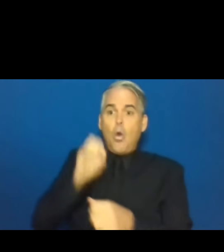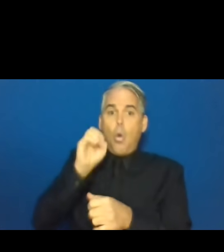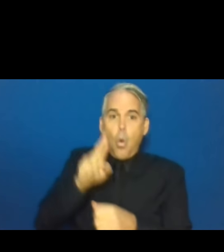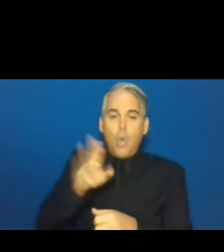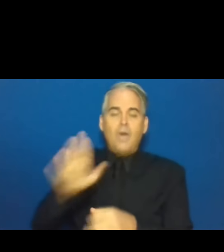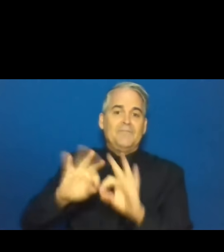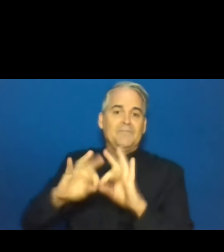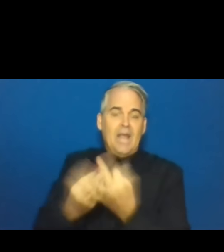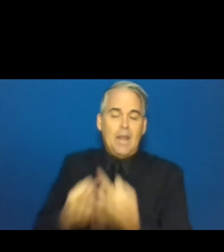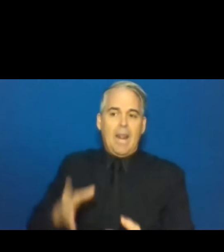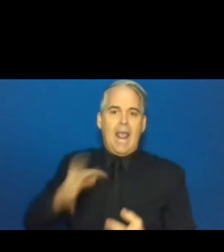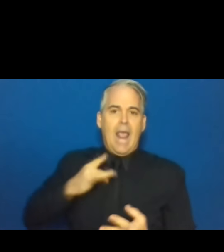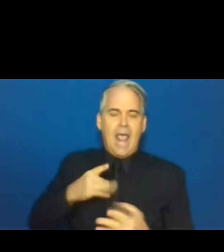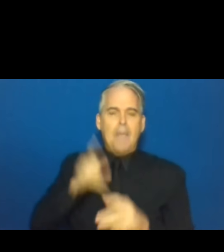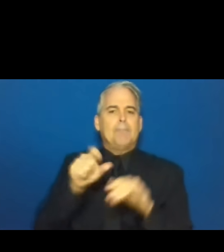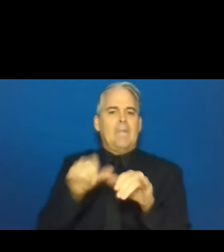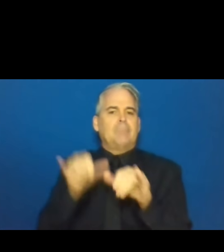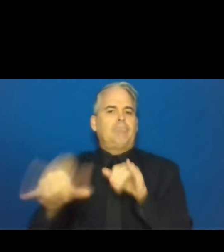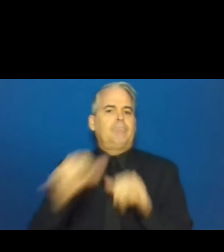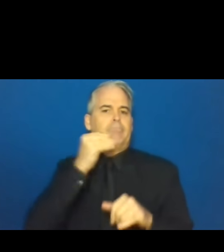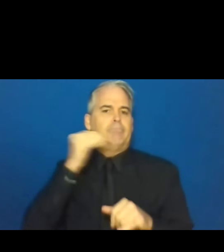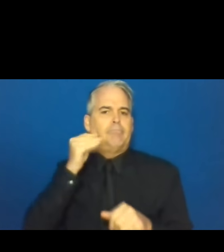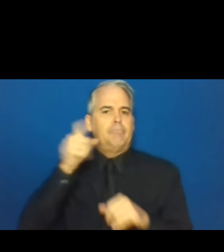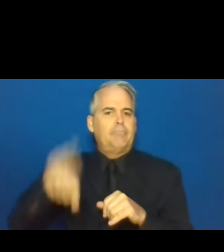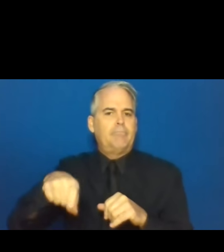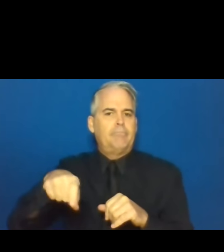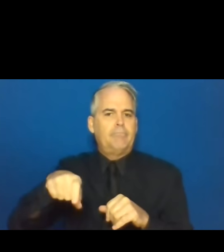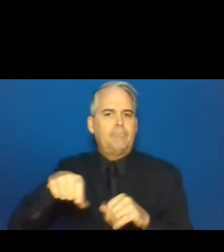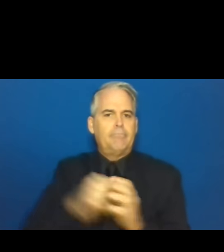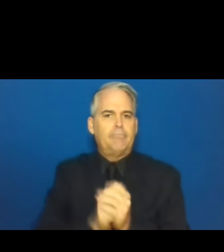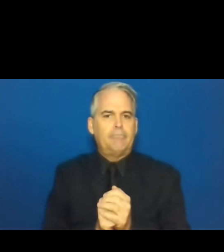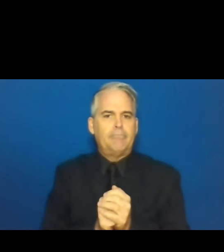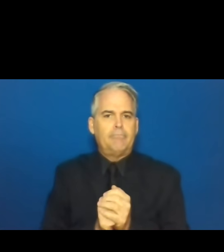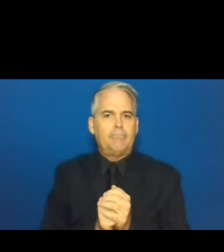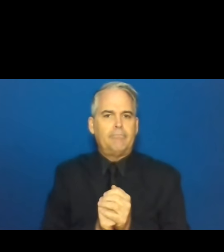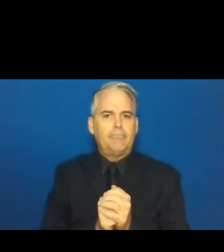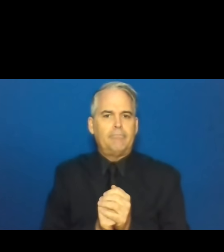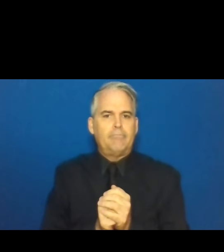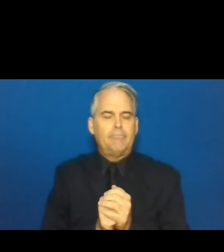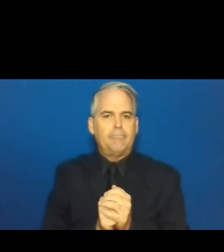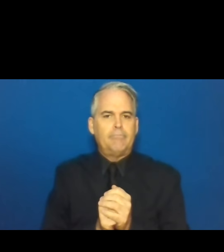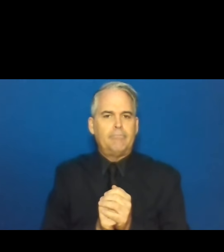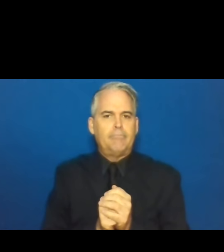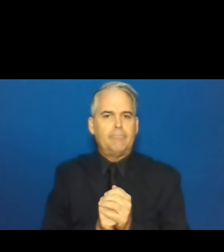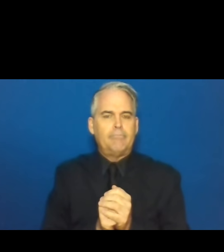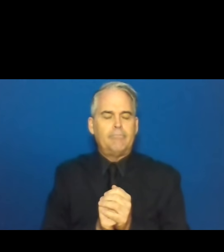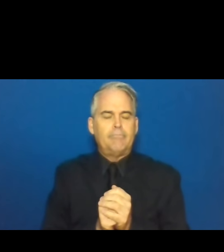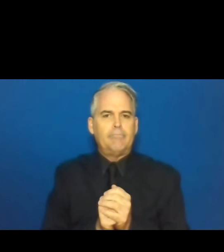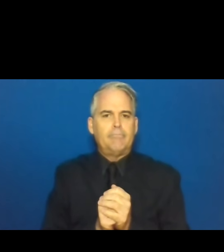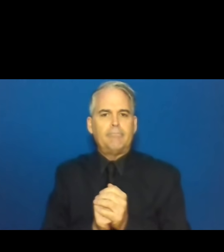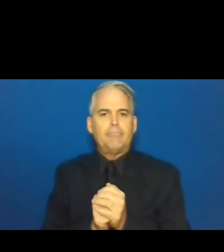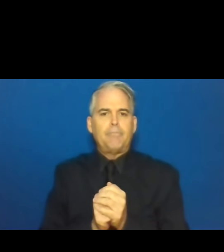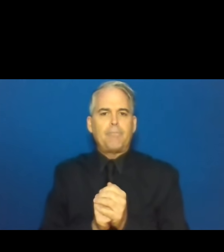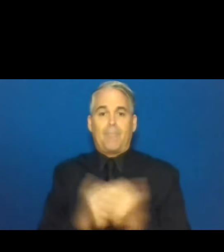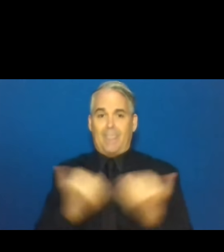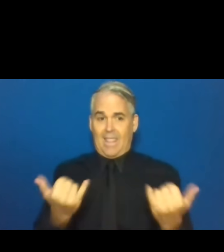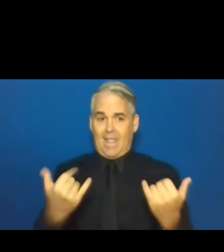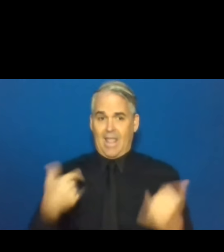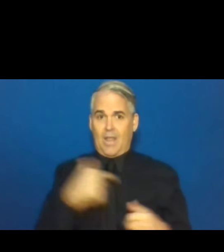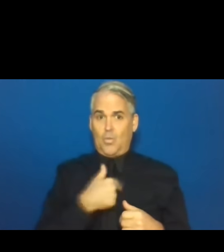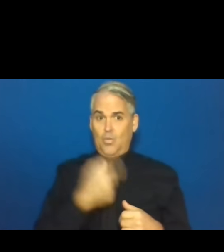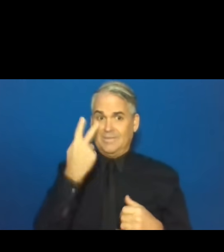quarantine. Due to massive increase in community spread, we are experiencing significant outbreaks in our